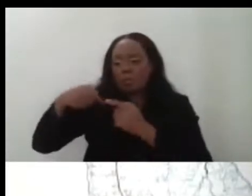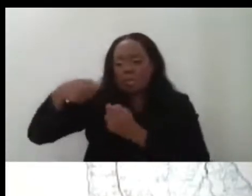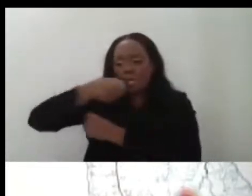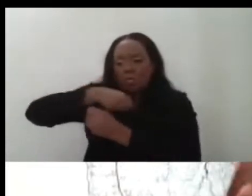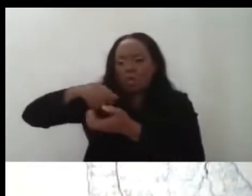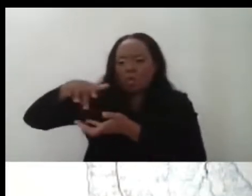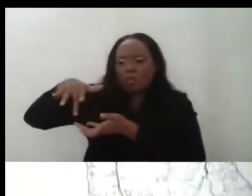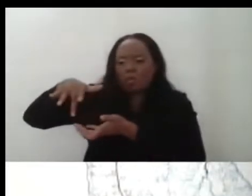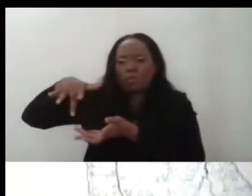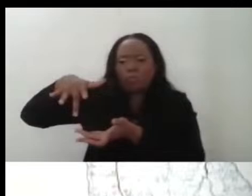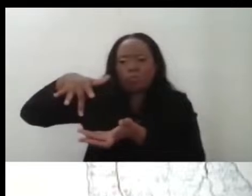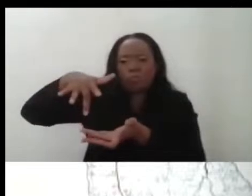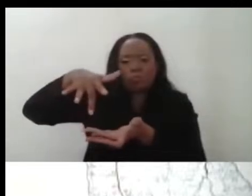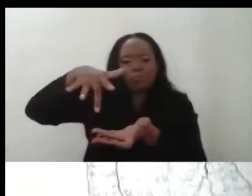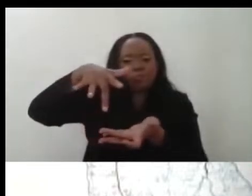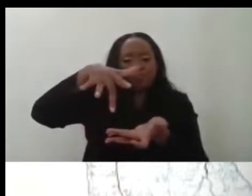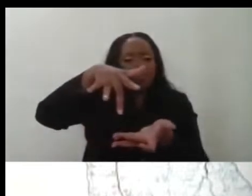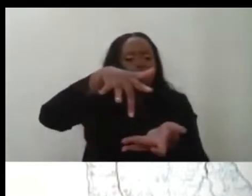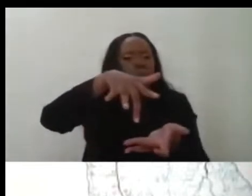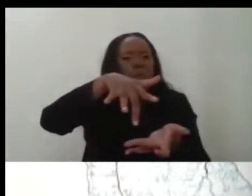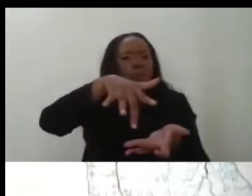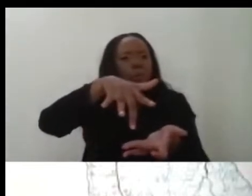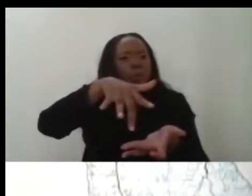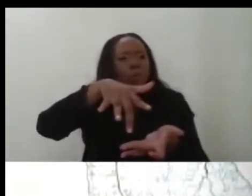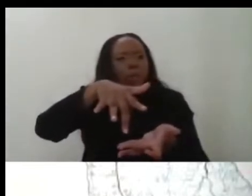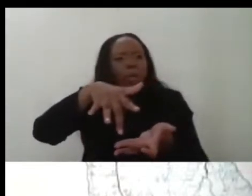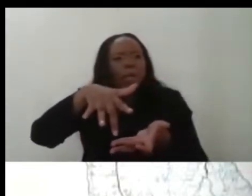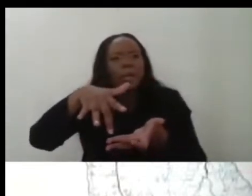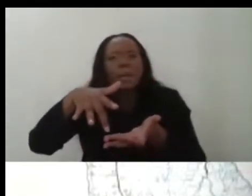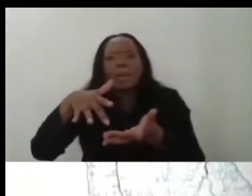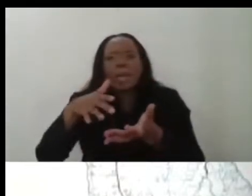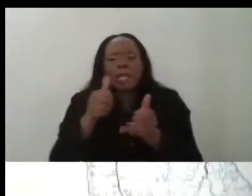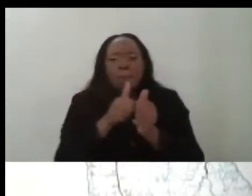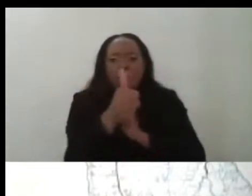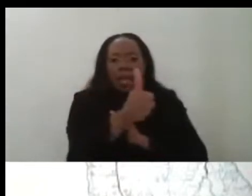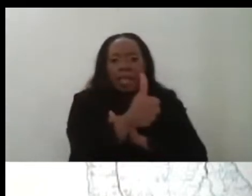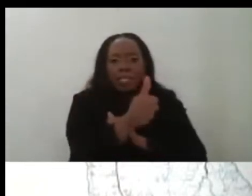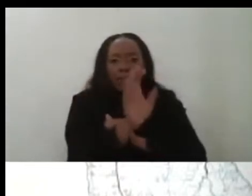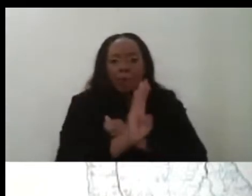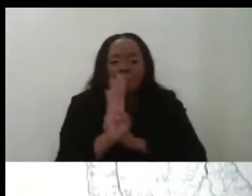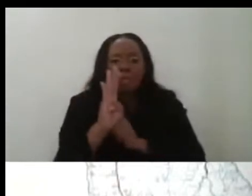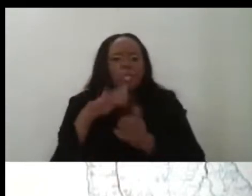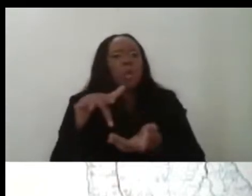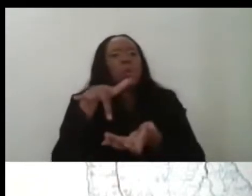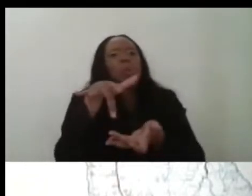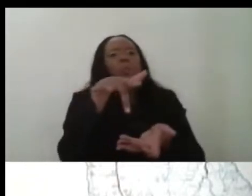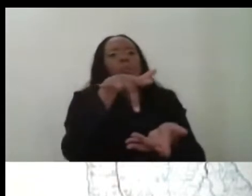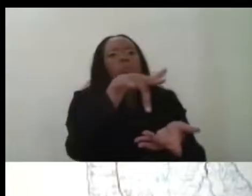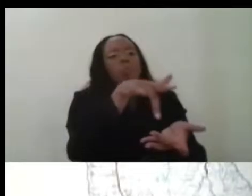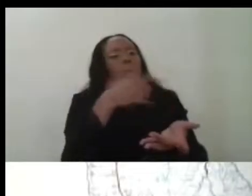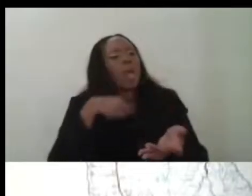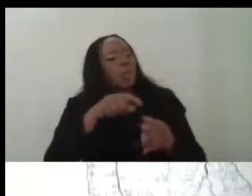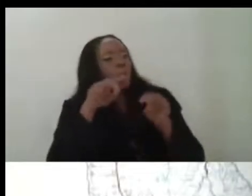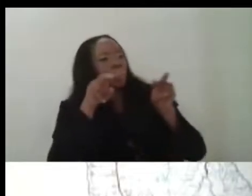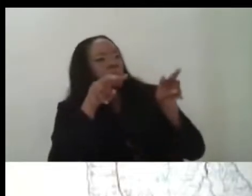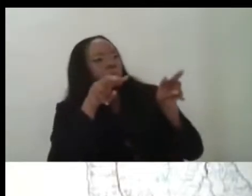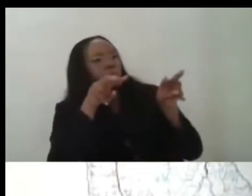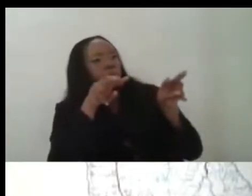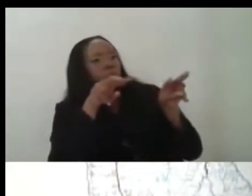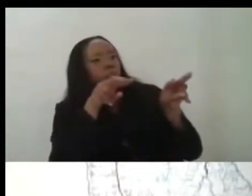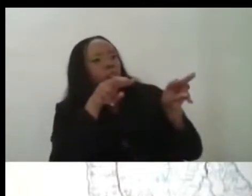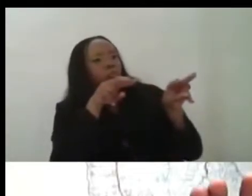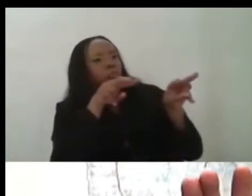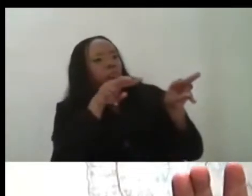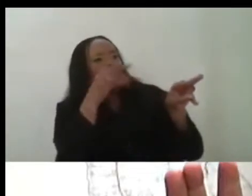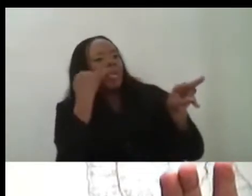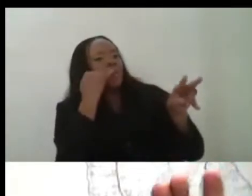relief supplies, in terms of relief delivery efforts and whatnot. If it was prepositioned, let's say in Jamaica, if a storm